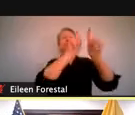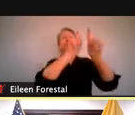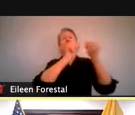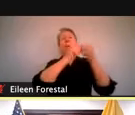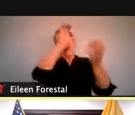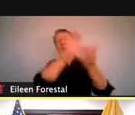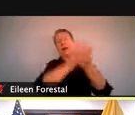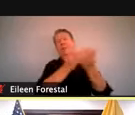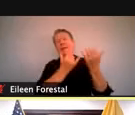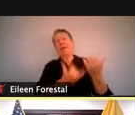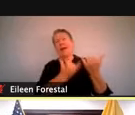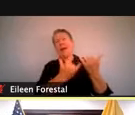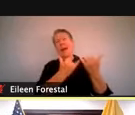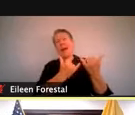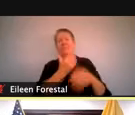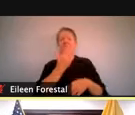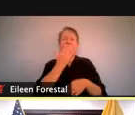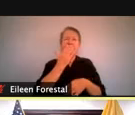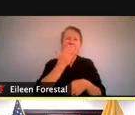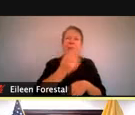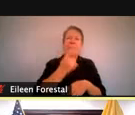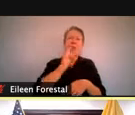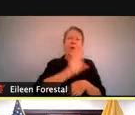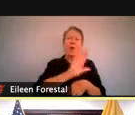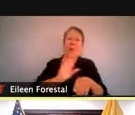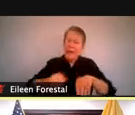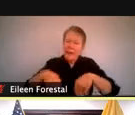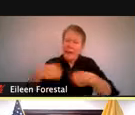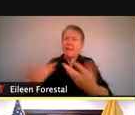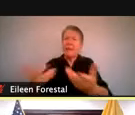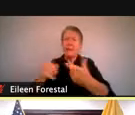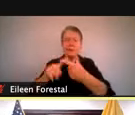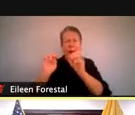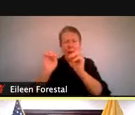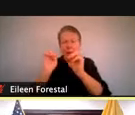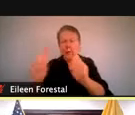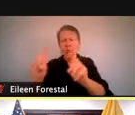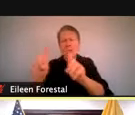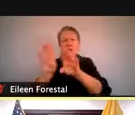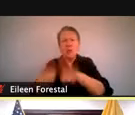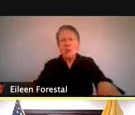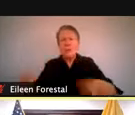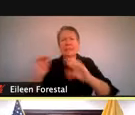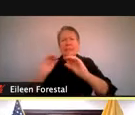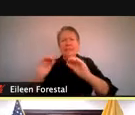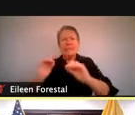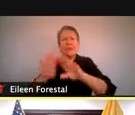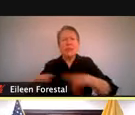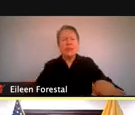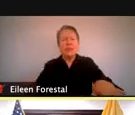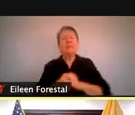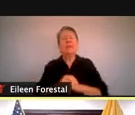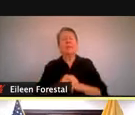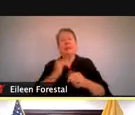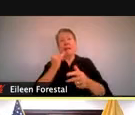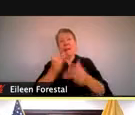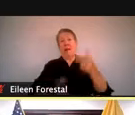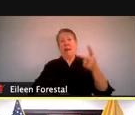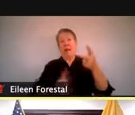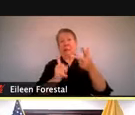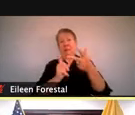herself to the education of others, and may God bless and watch over her. Finally, we're going to ping pong back south to